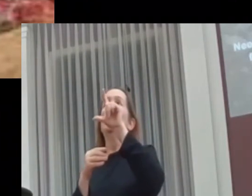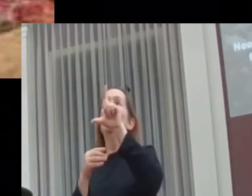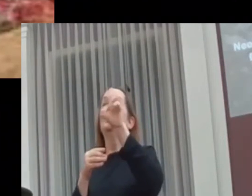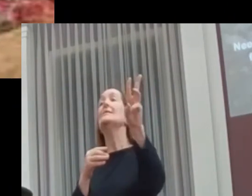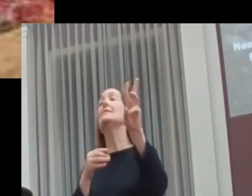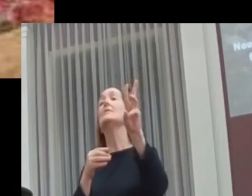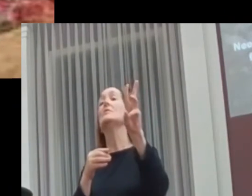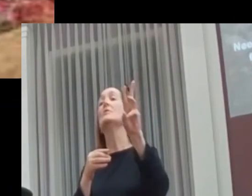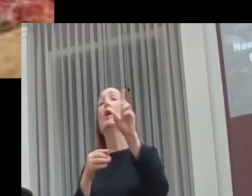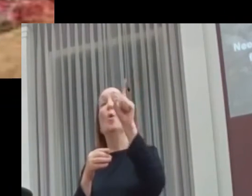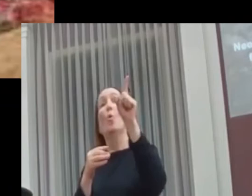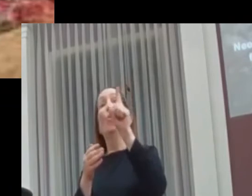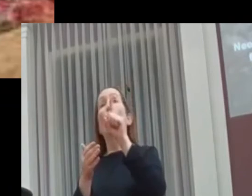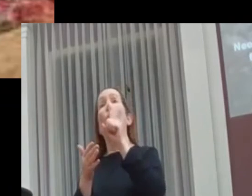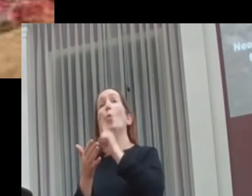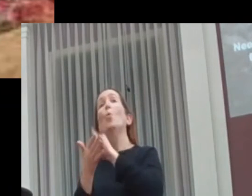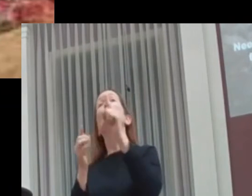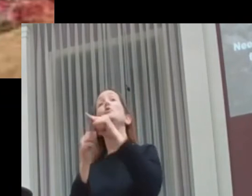to go.